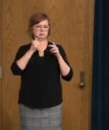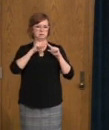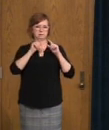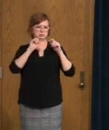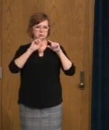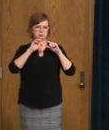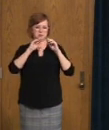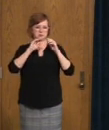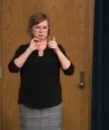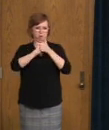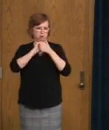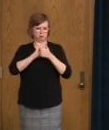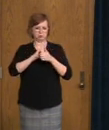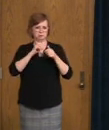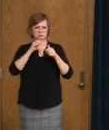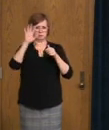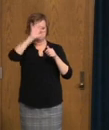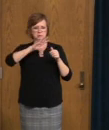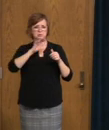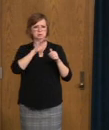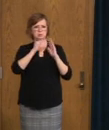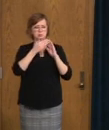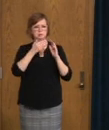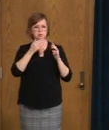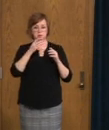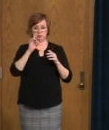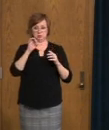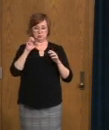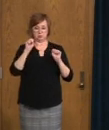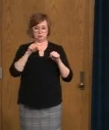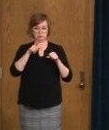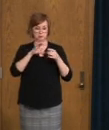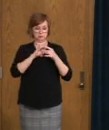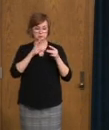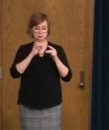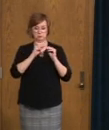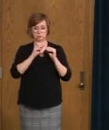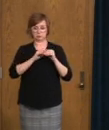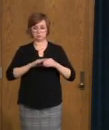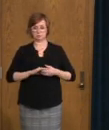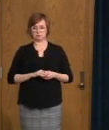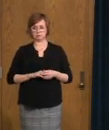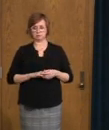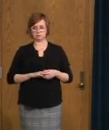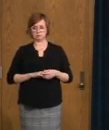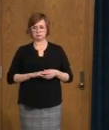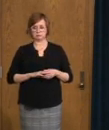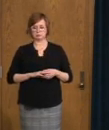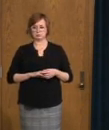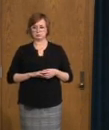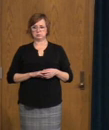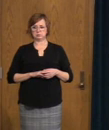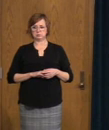broader than just kids, and it goes across the province in a number of different instances.